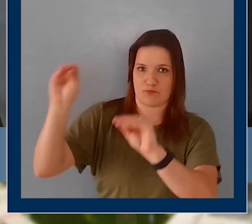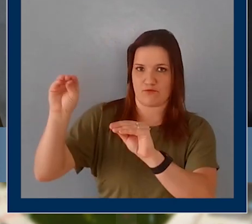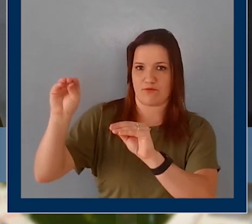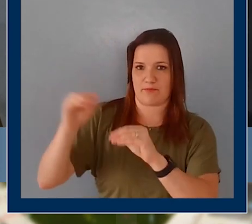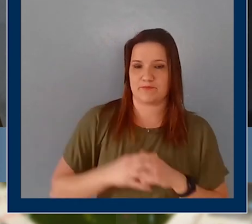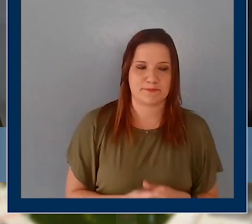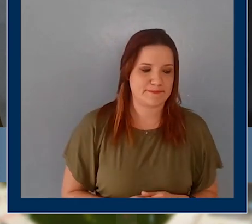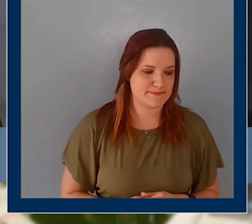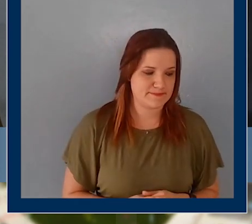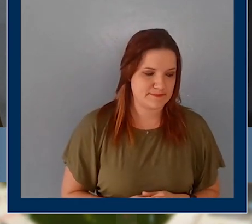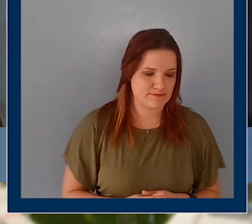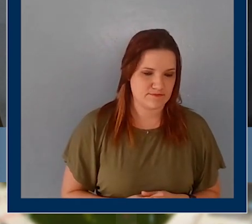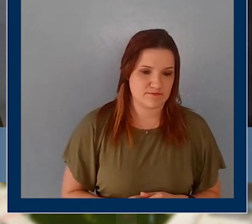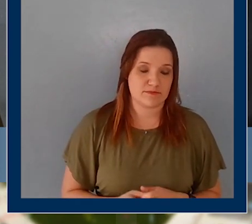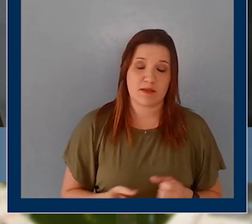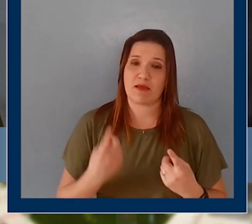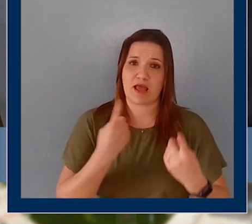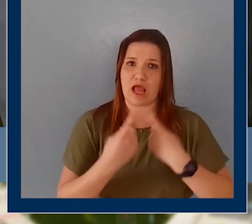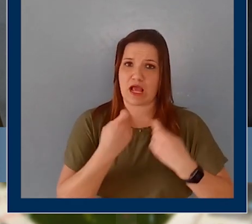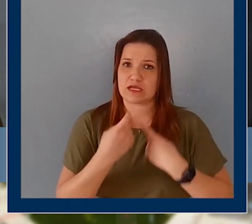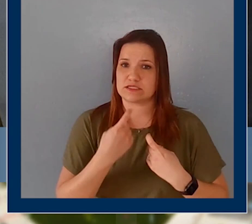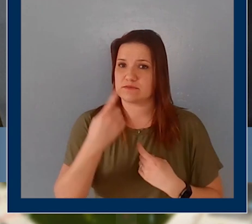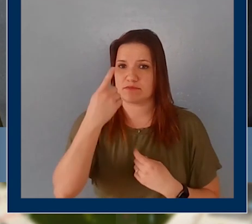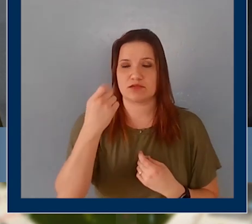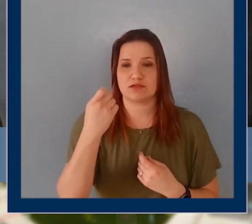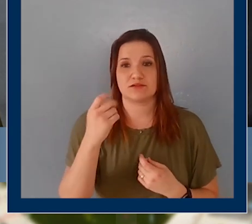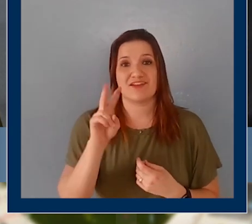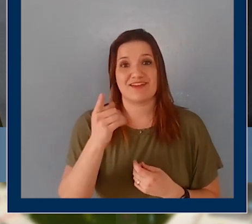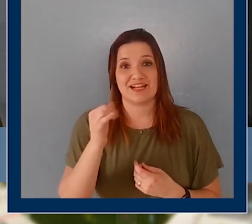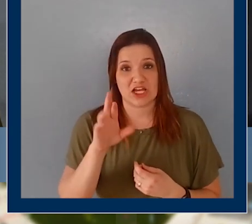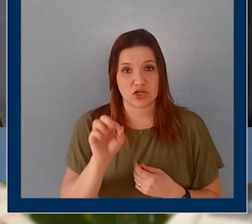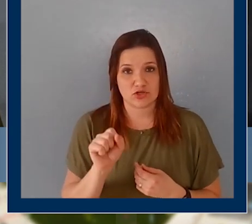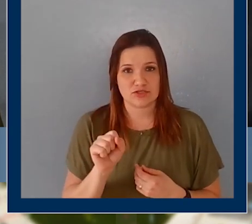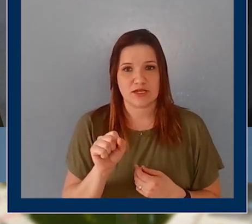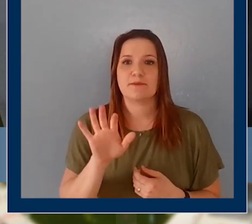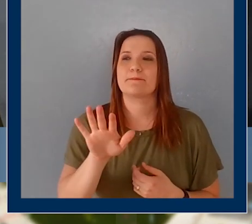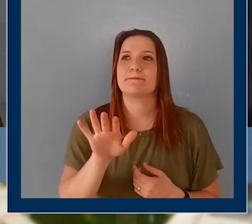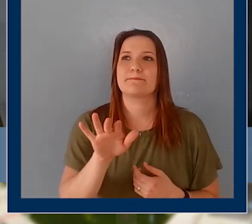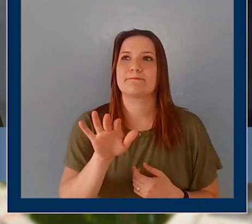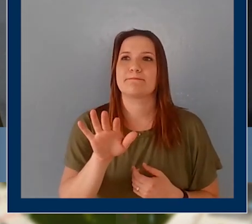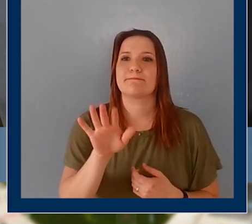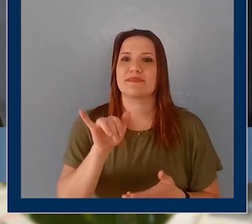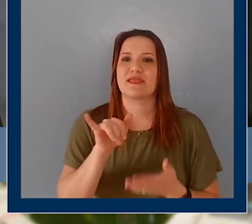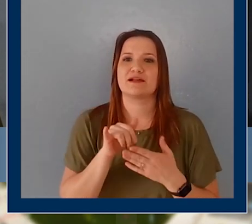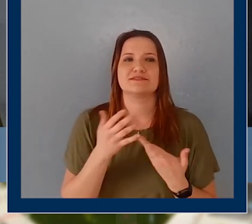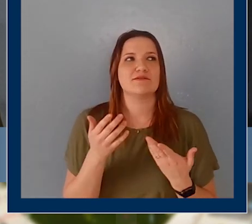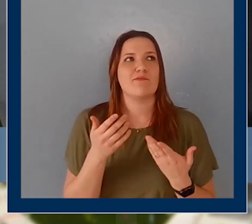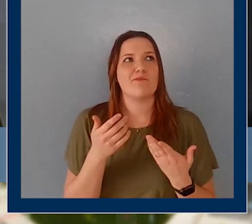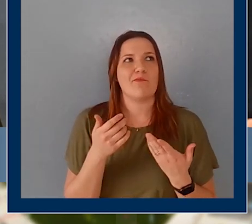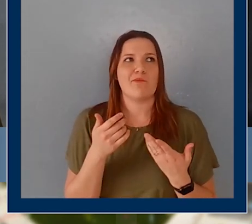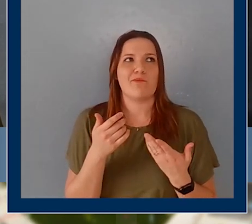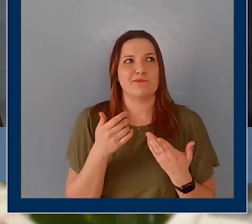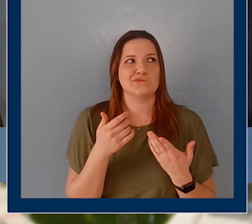also have 4 COVID positive patients that are in the emergency department waiting for a bed to open up.